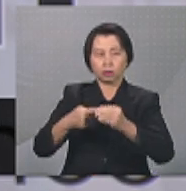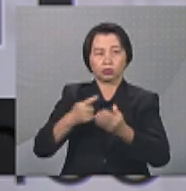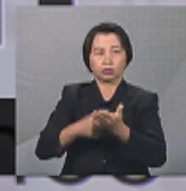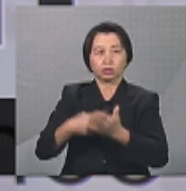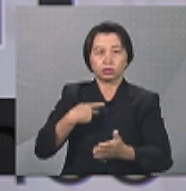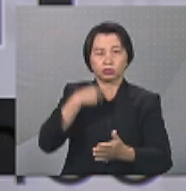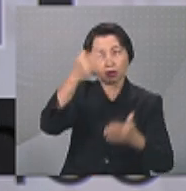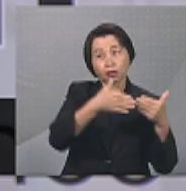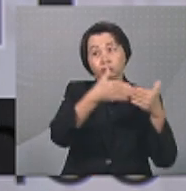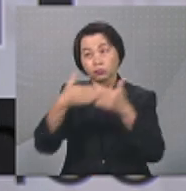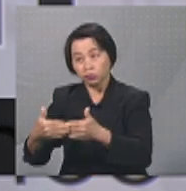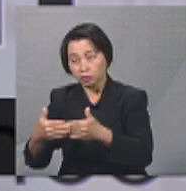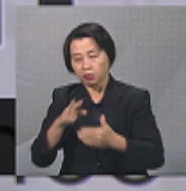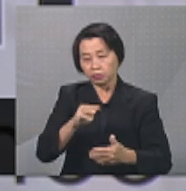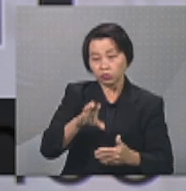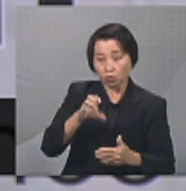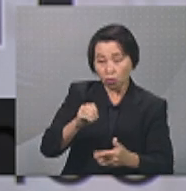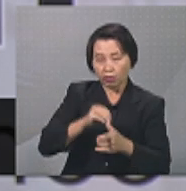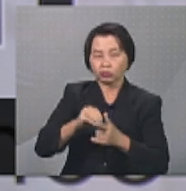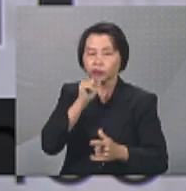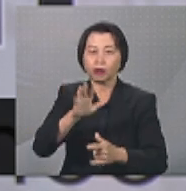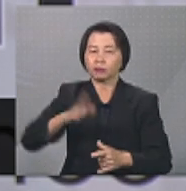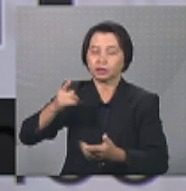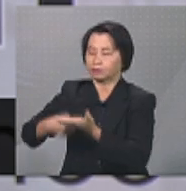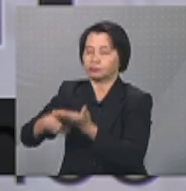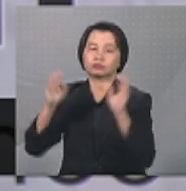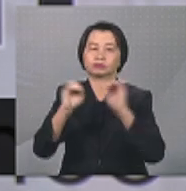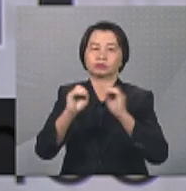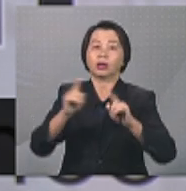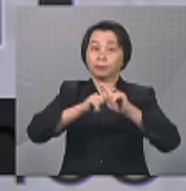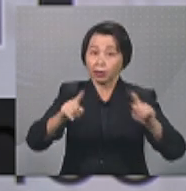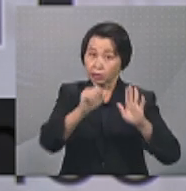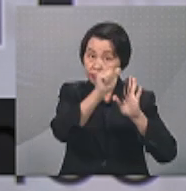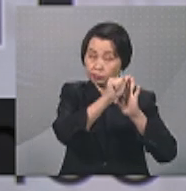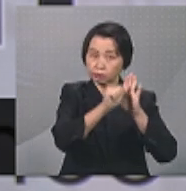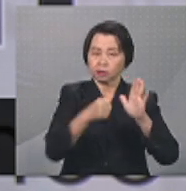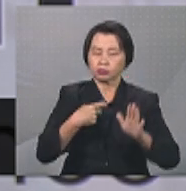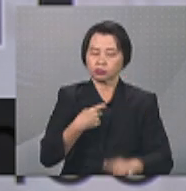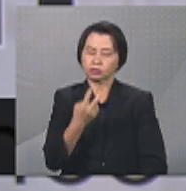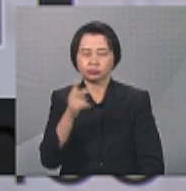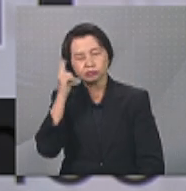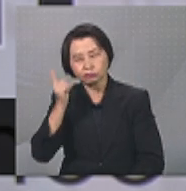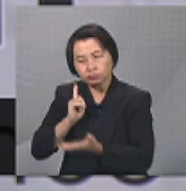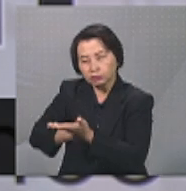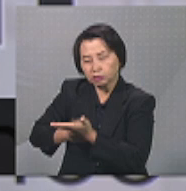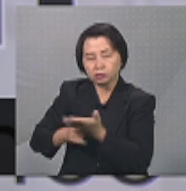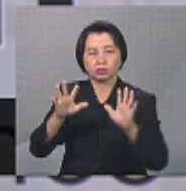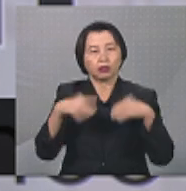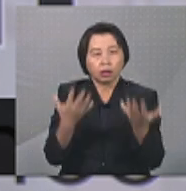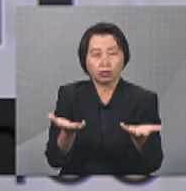will continue the MCO or not. But the criteria is basically we are looking into how we can